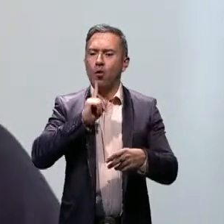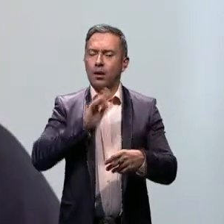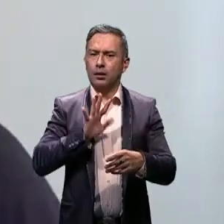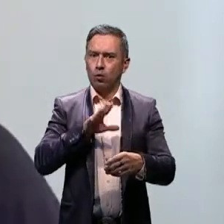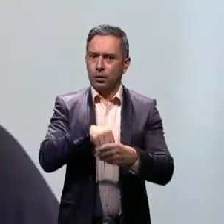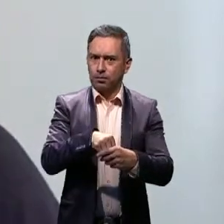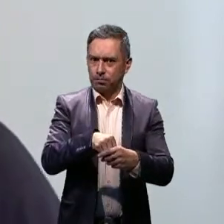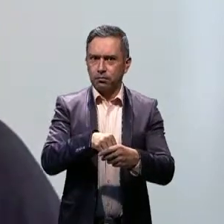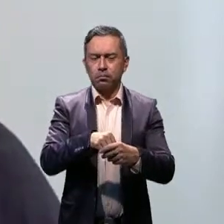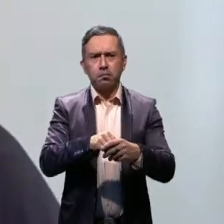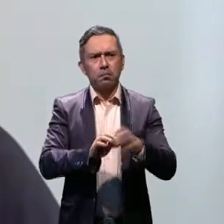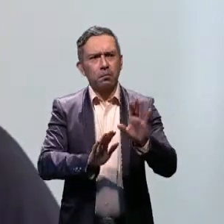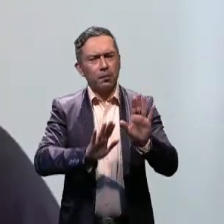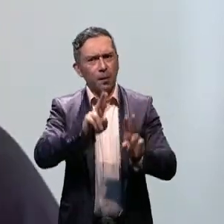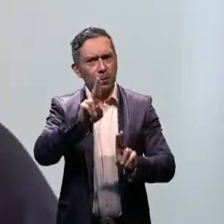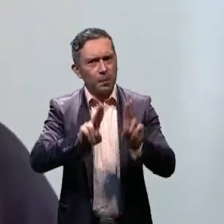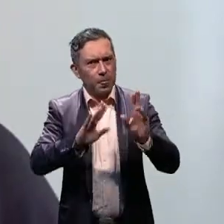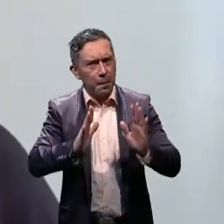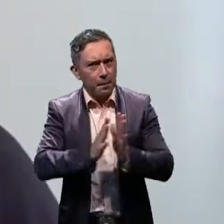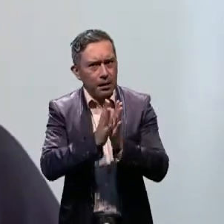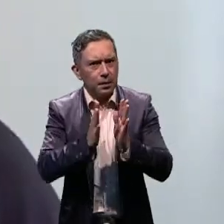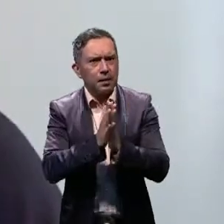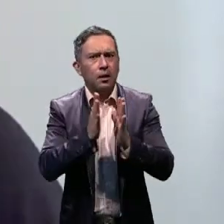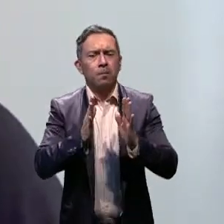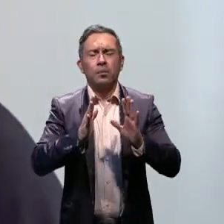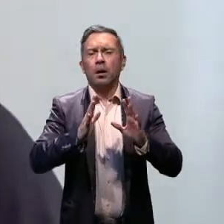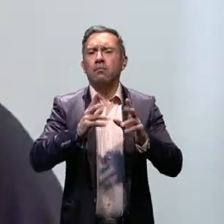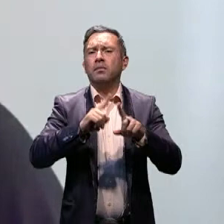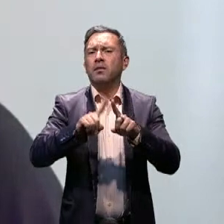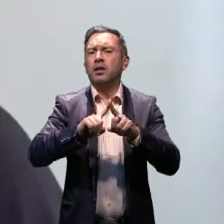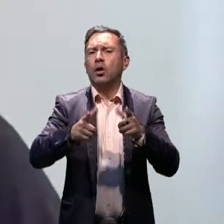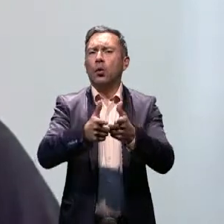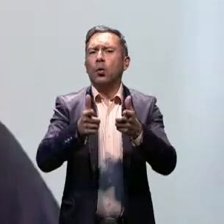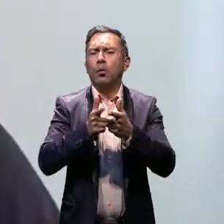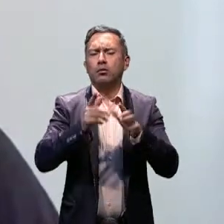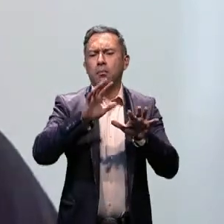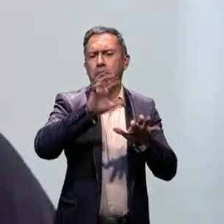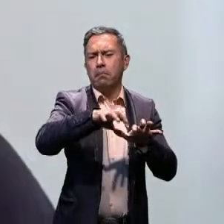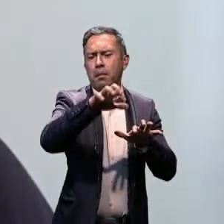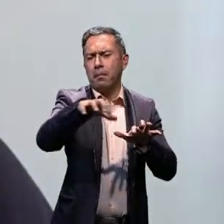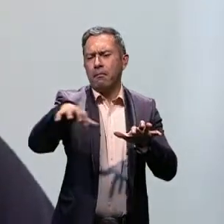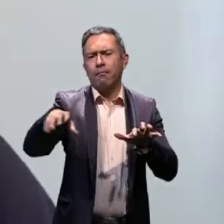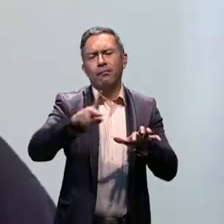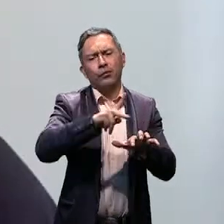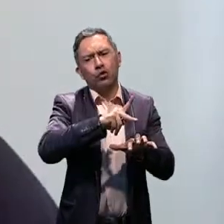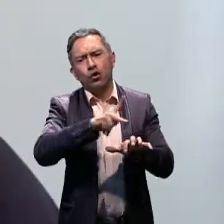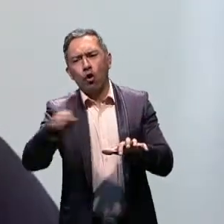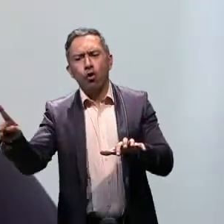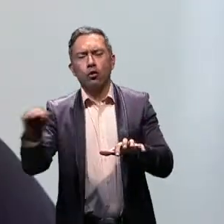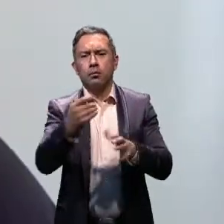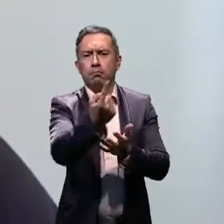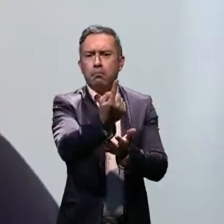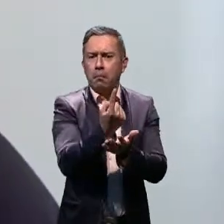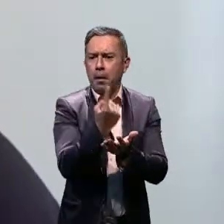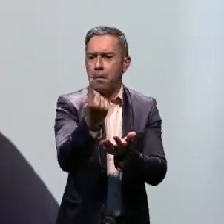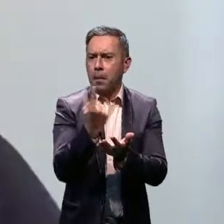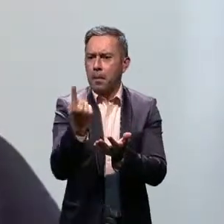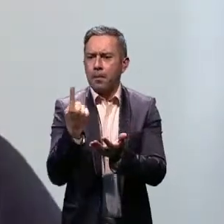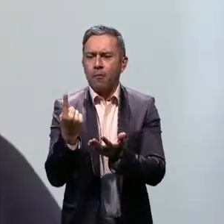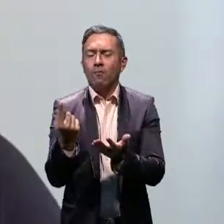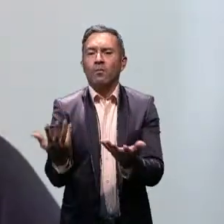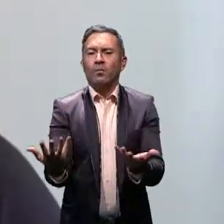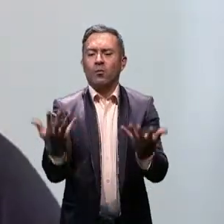a perspective of participation of all communities, of the whole society, to strengthen the society as